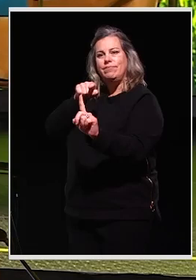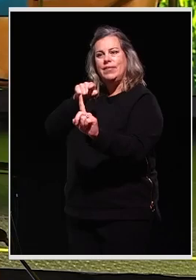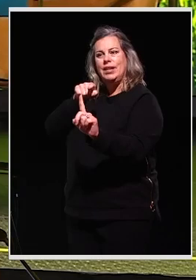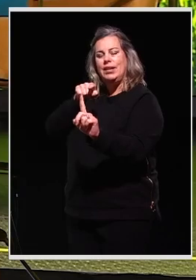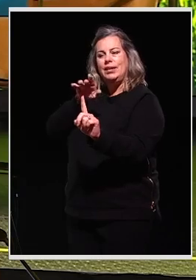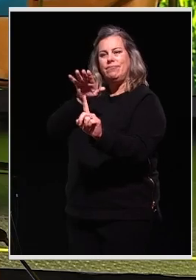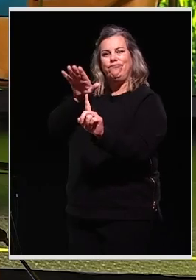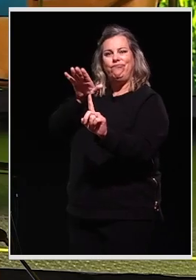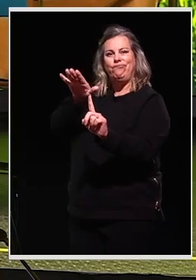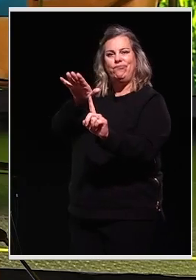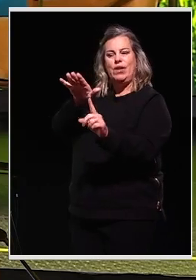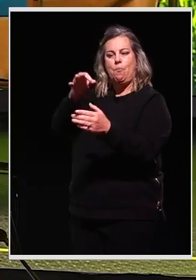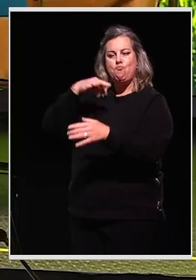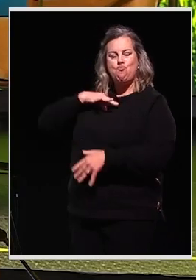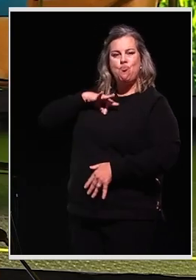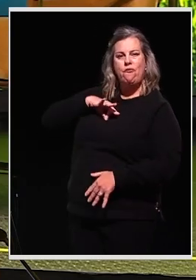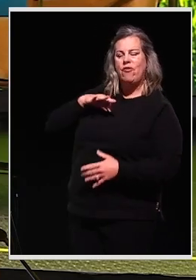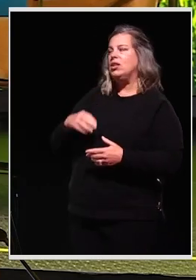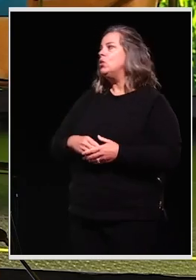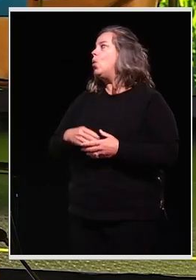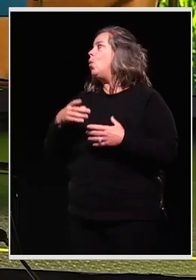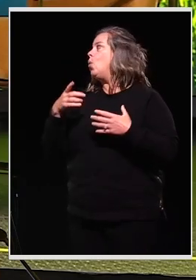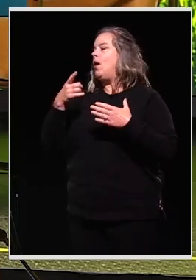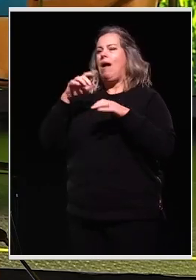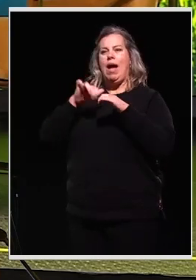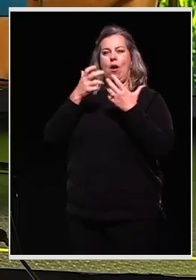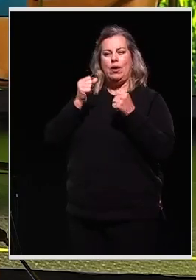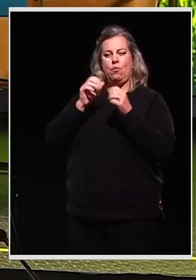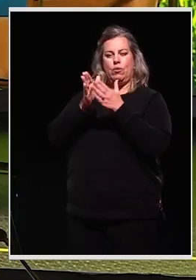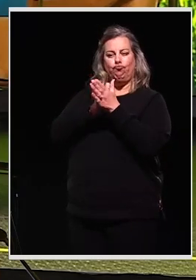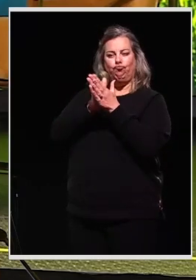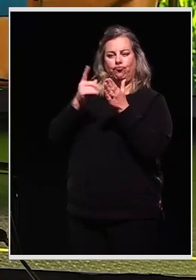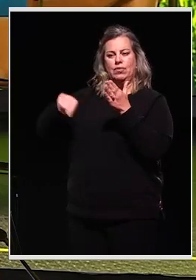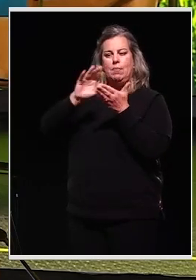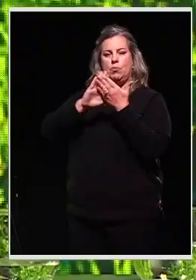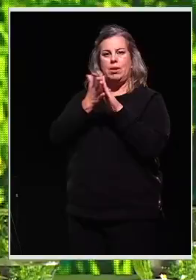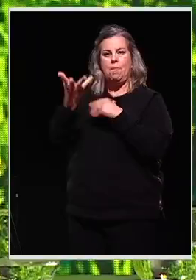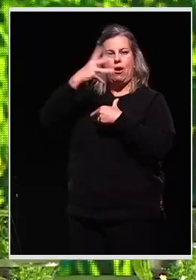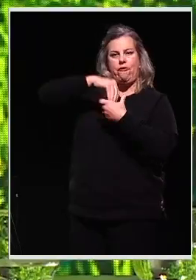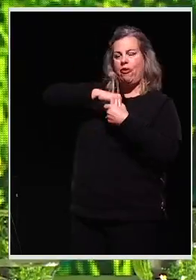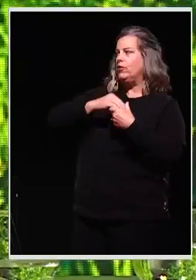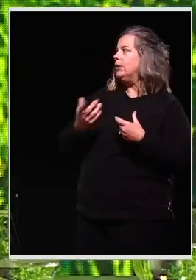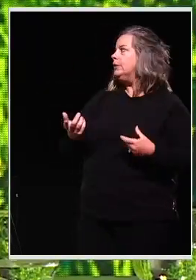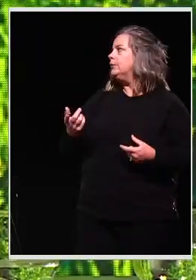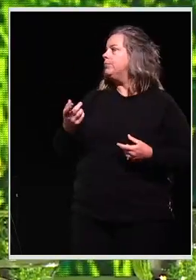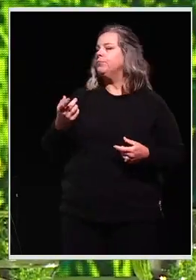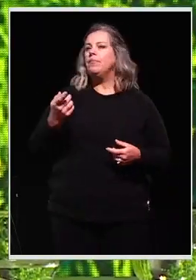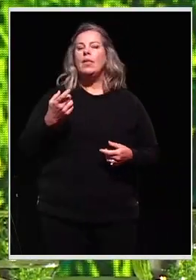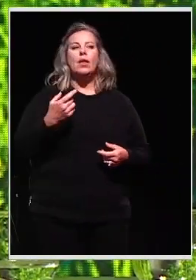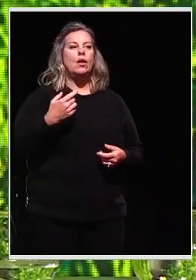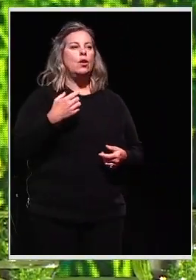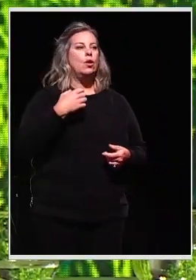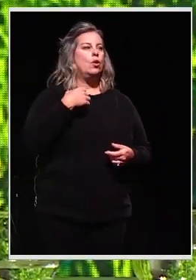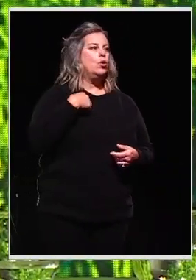we do, Dean, to get them really actively involved? Well, one person once told me you have 2 ears and 1